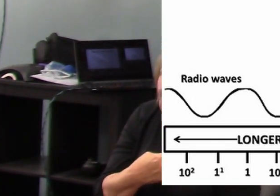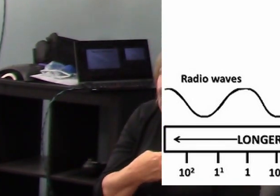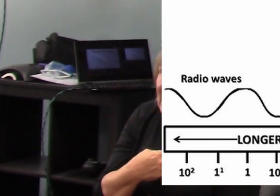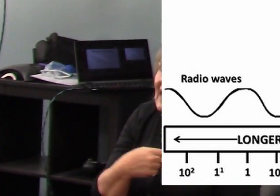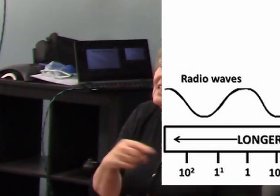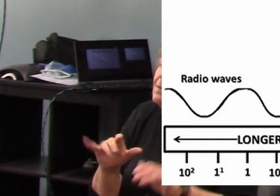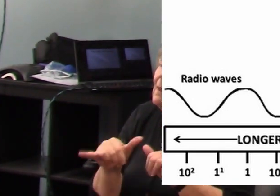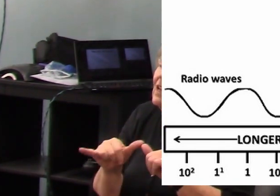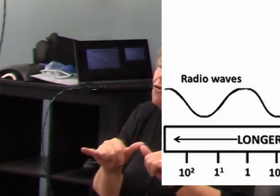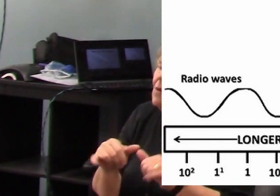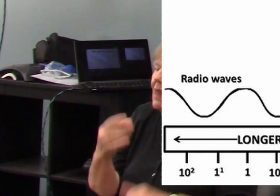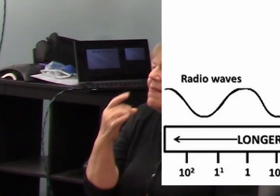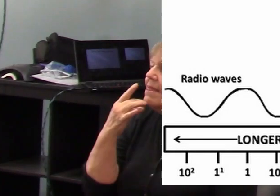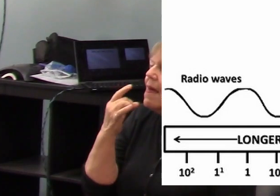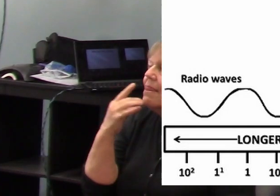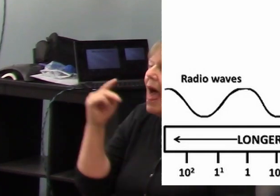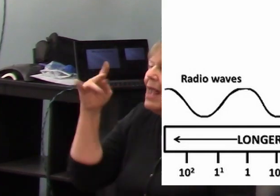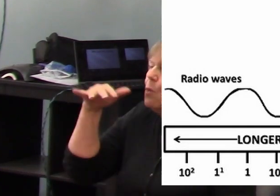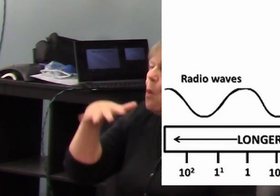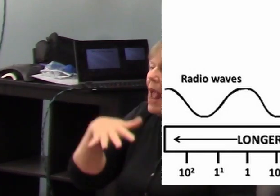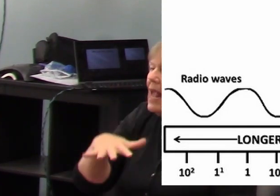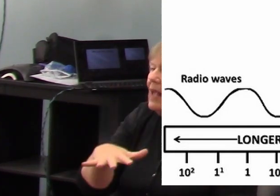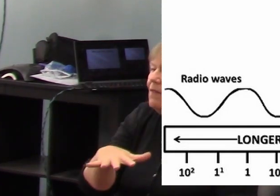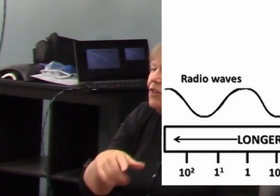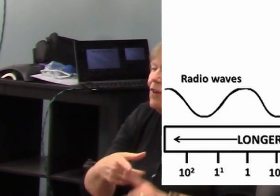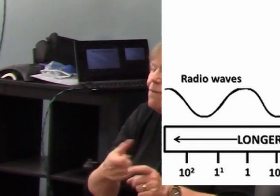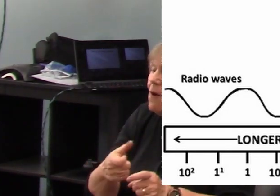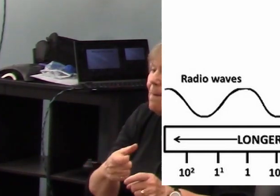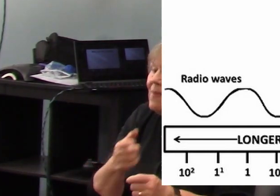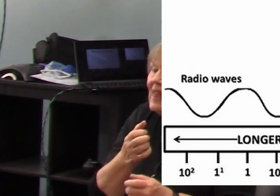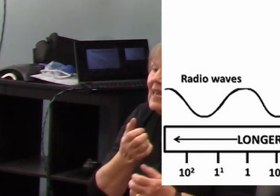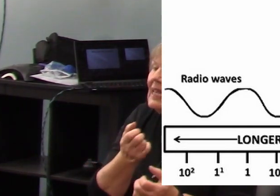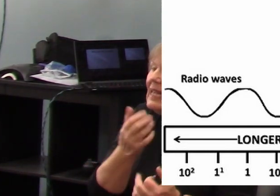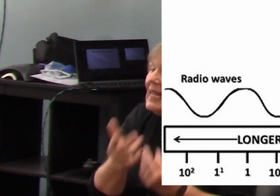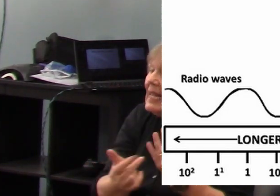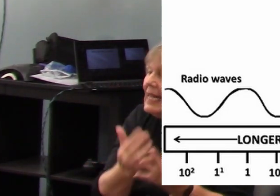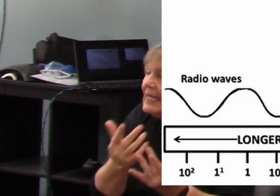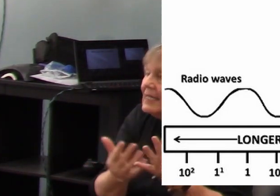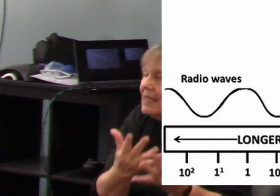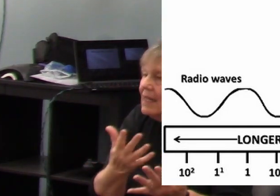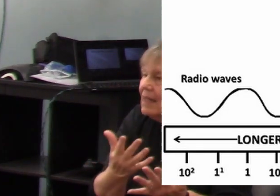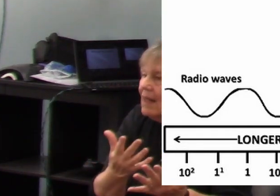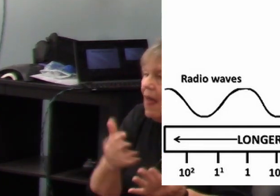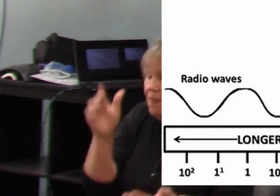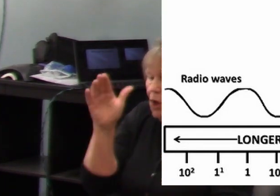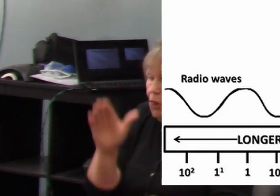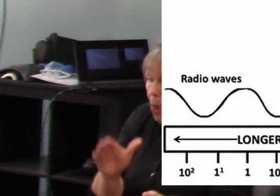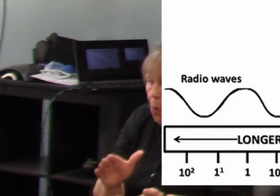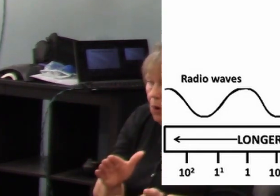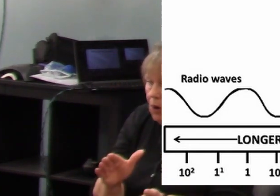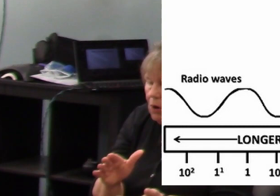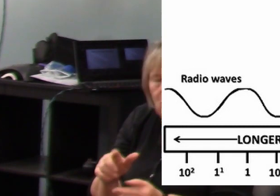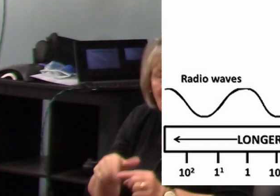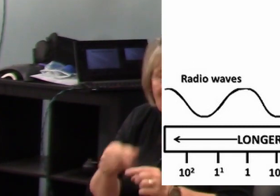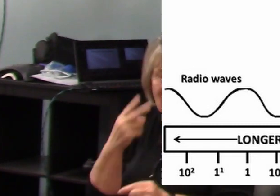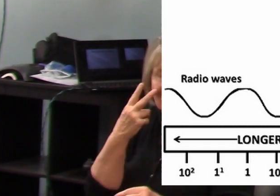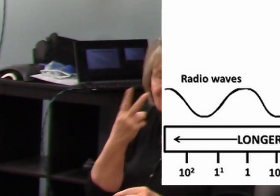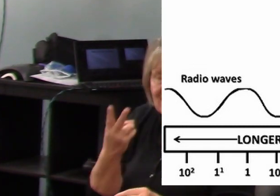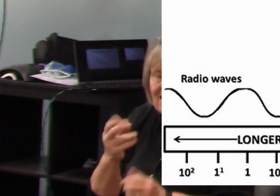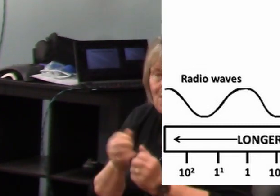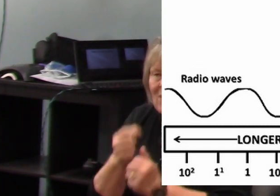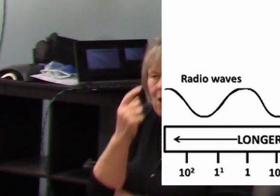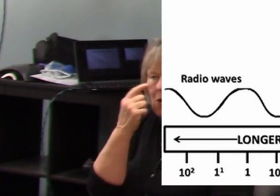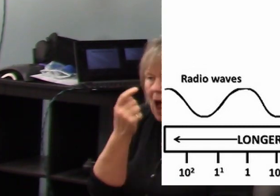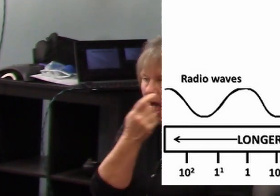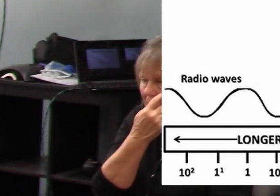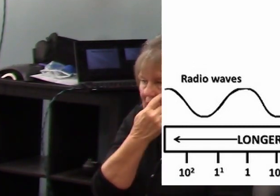being emitted from heat. They're lower wavelengths, so you can't see them with your eyes, but we can create detectors that can see